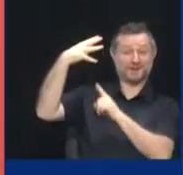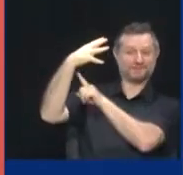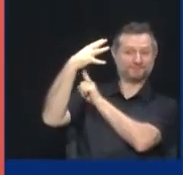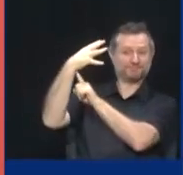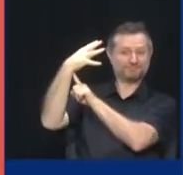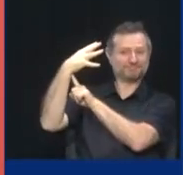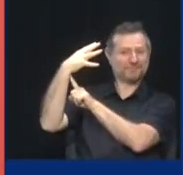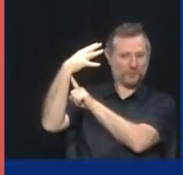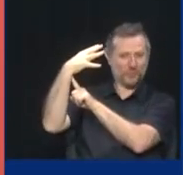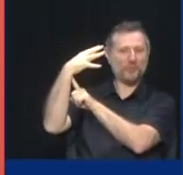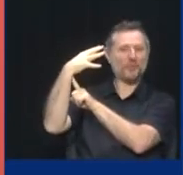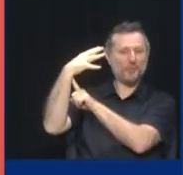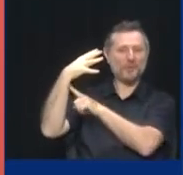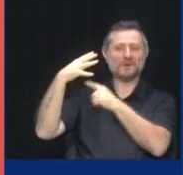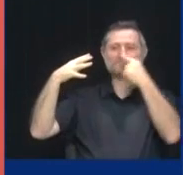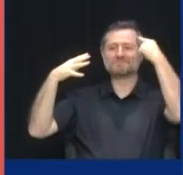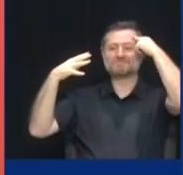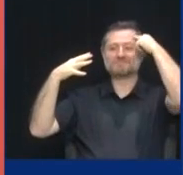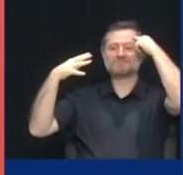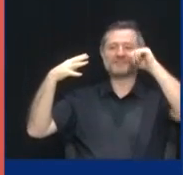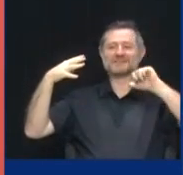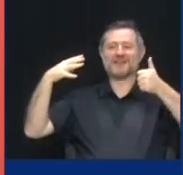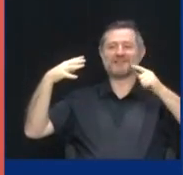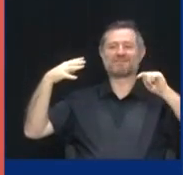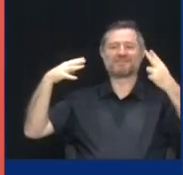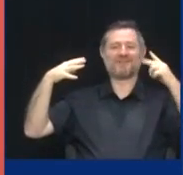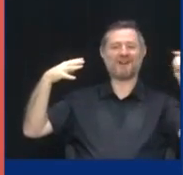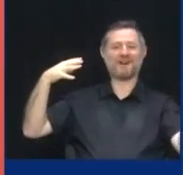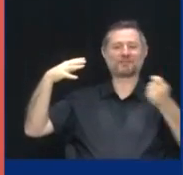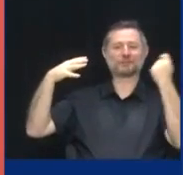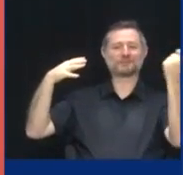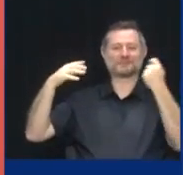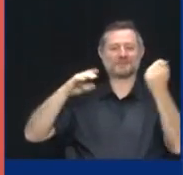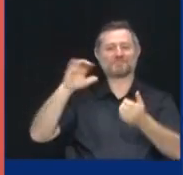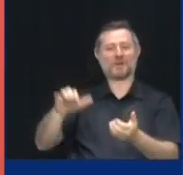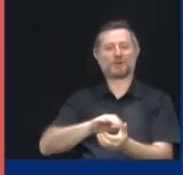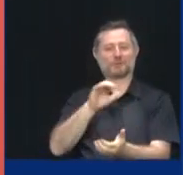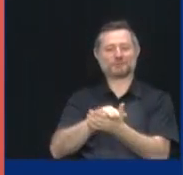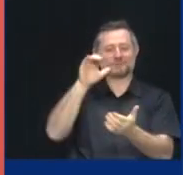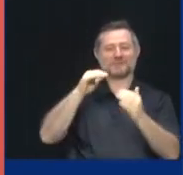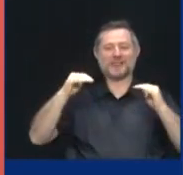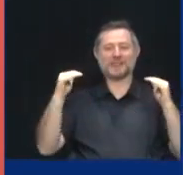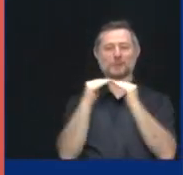the 10th anniversary of marriage equality.